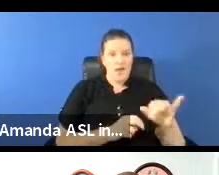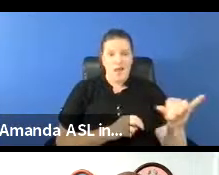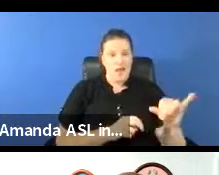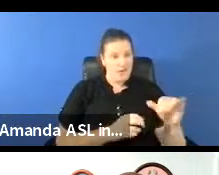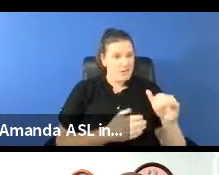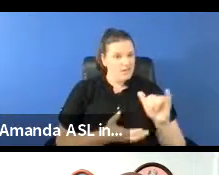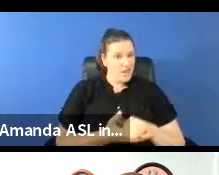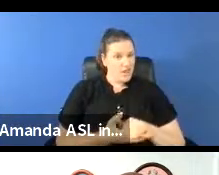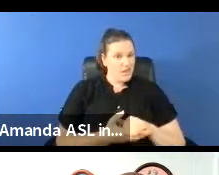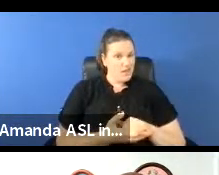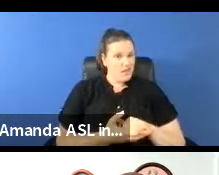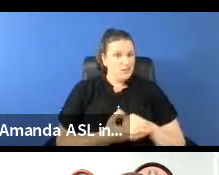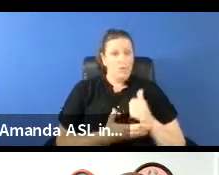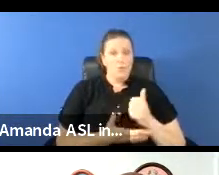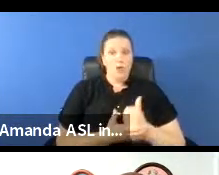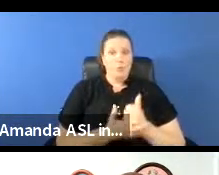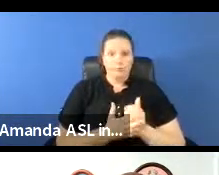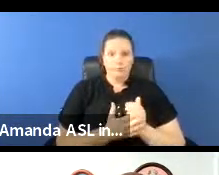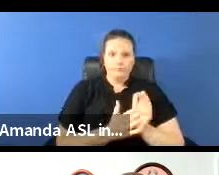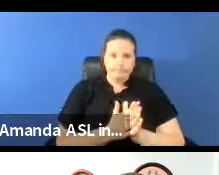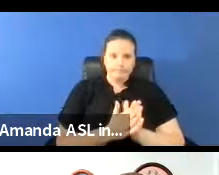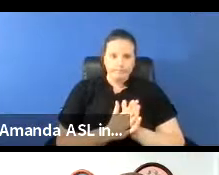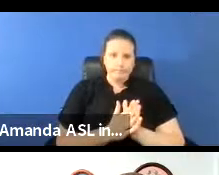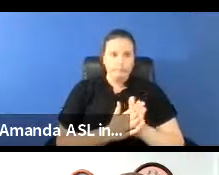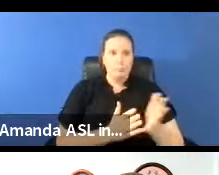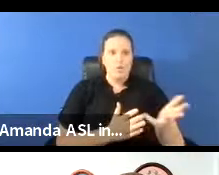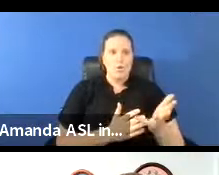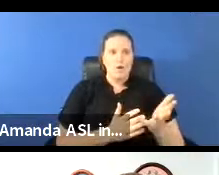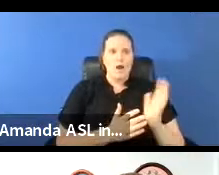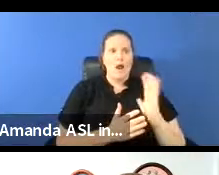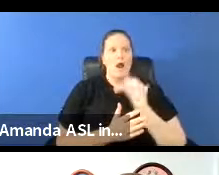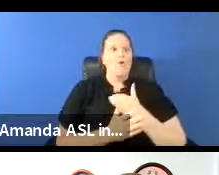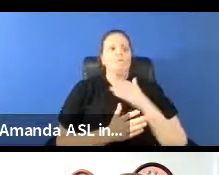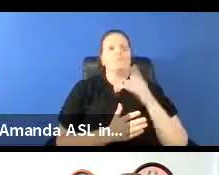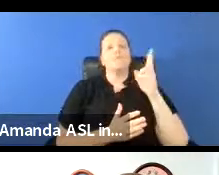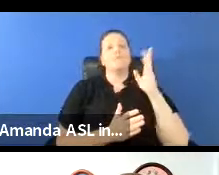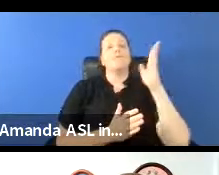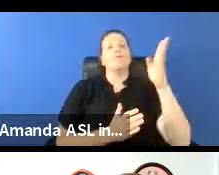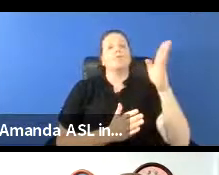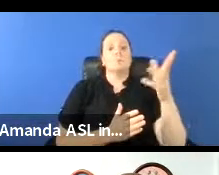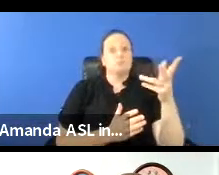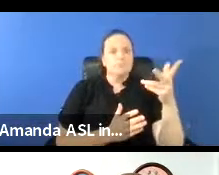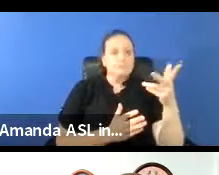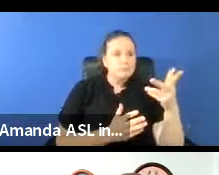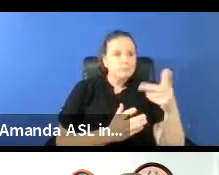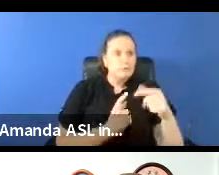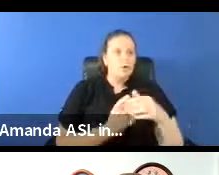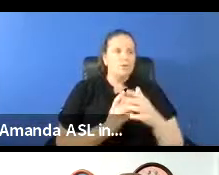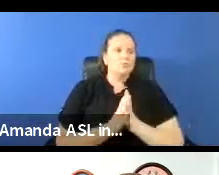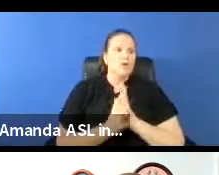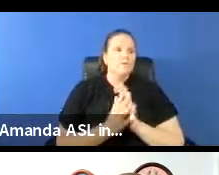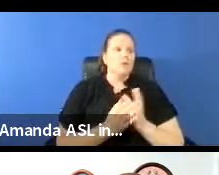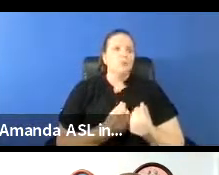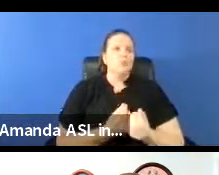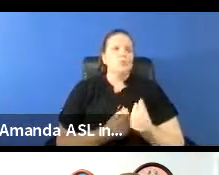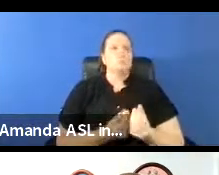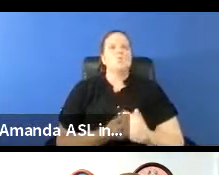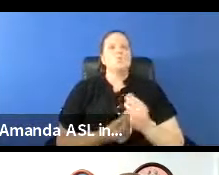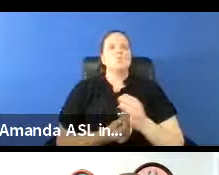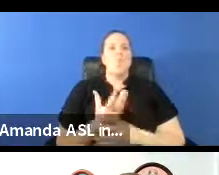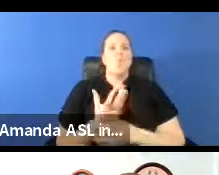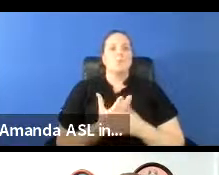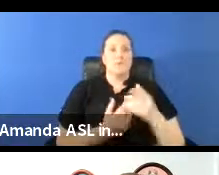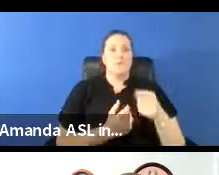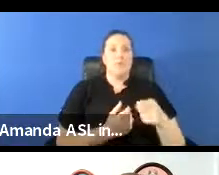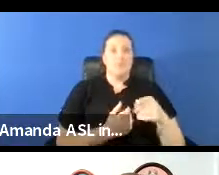that to help drive what our future projections for traffic growth in this corridor will